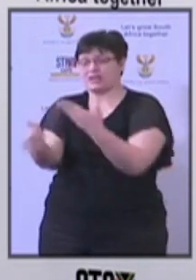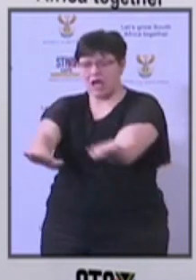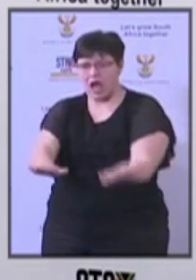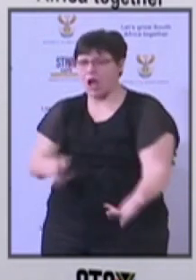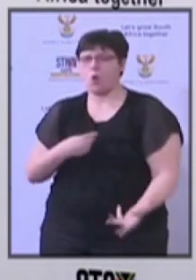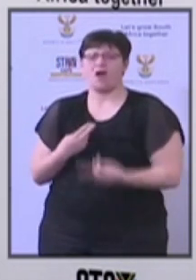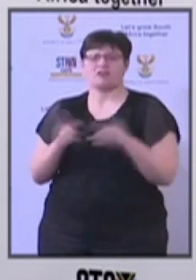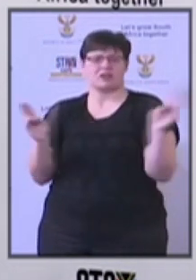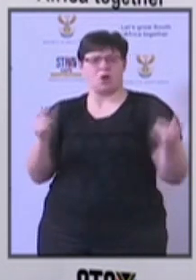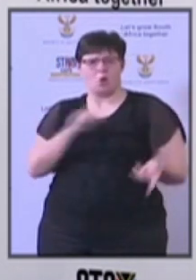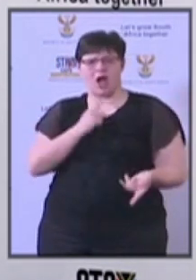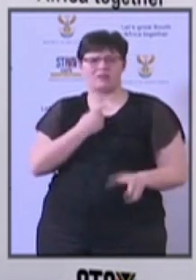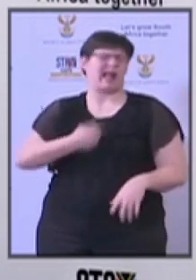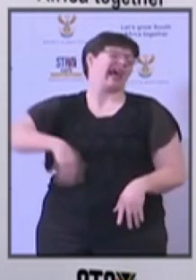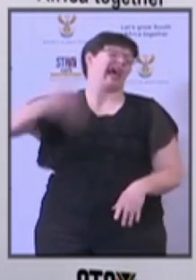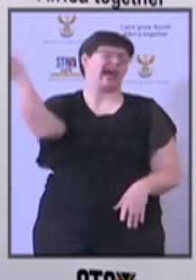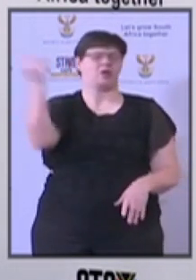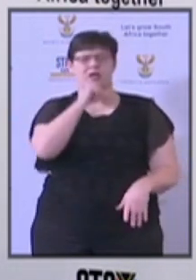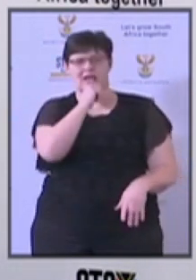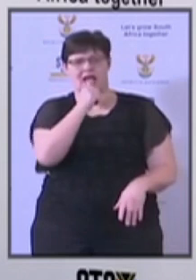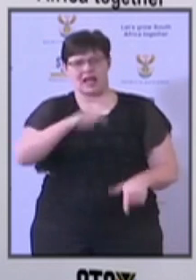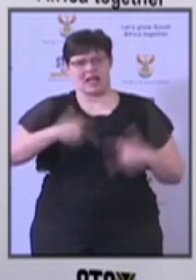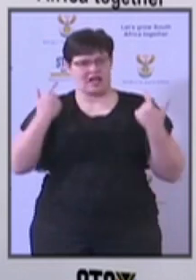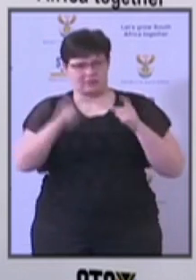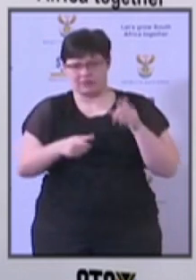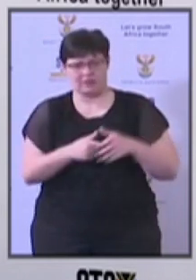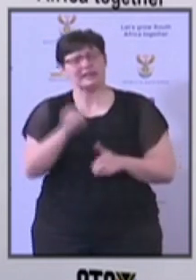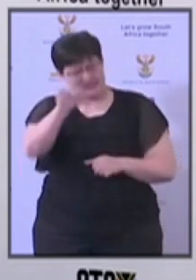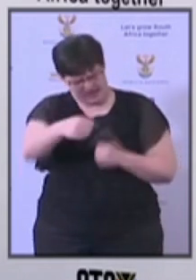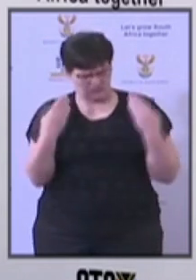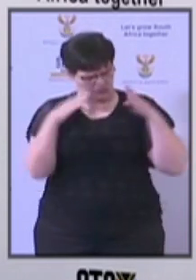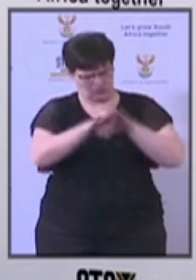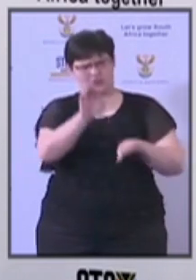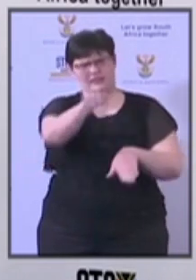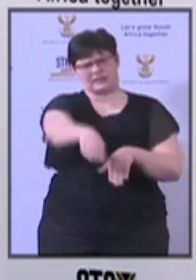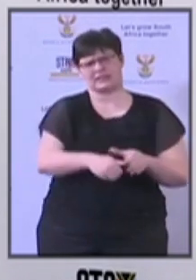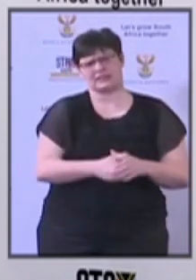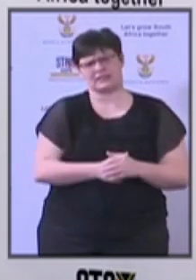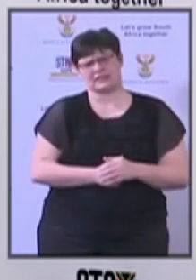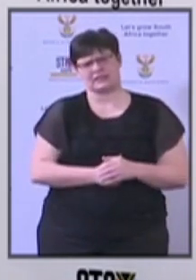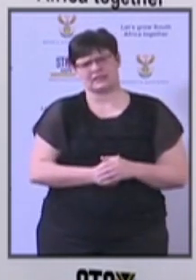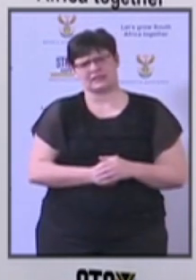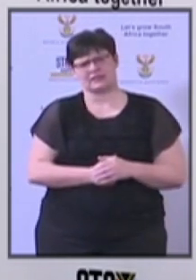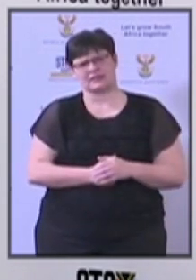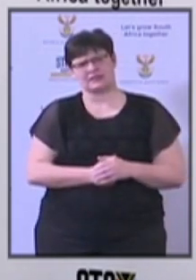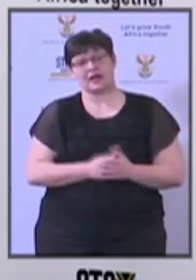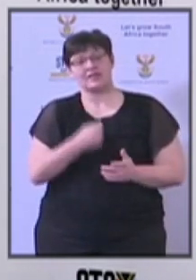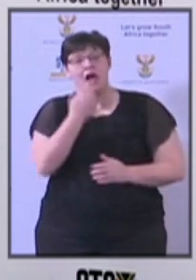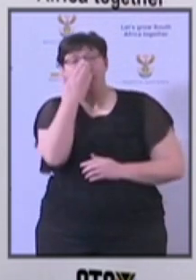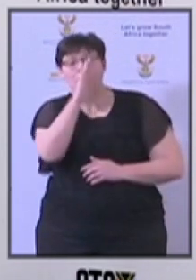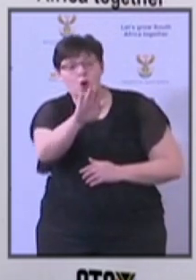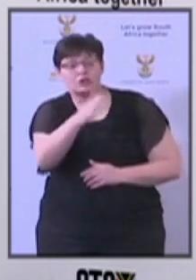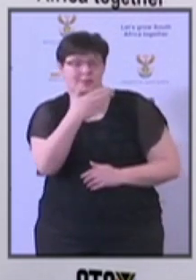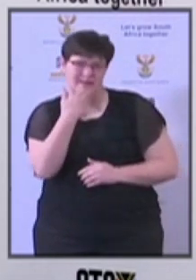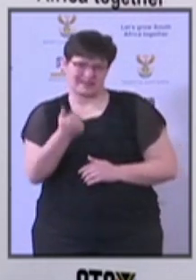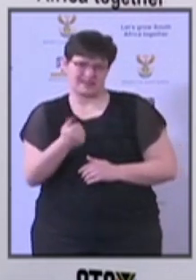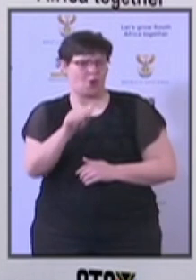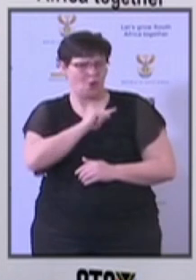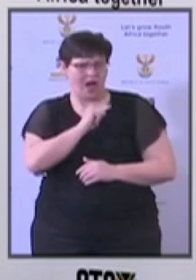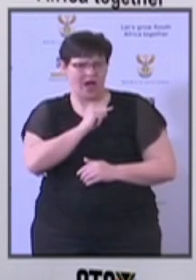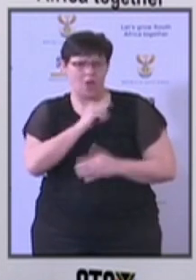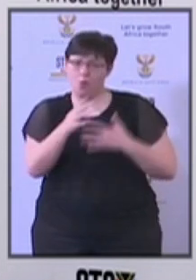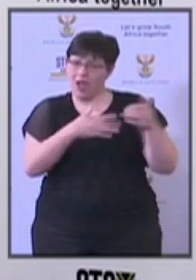say we are reckless with human life. So we do close them, yes. And we think it's the best approach because we are dealing with life